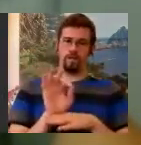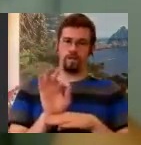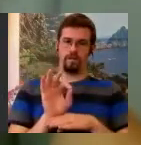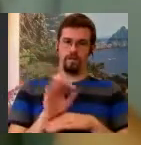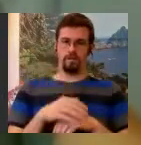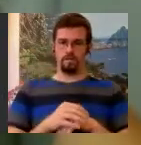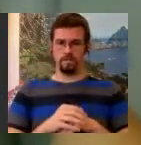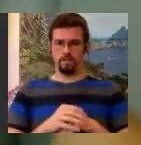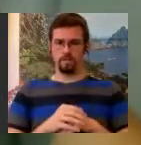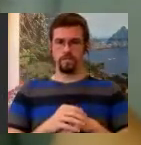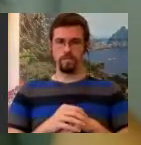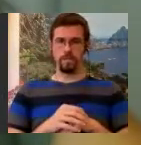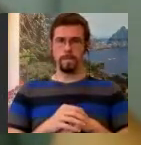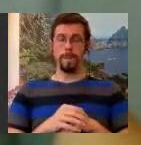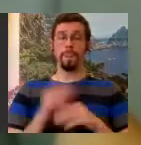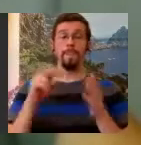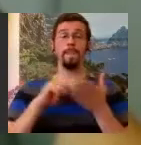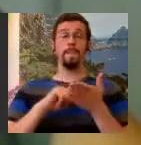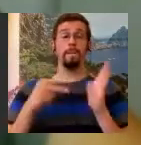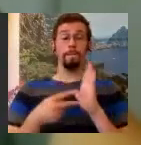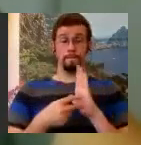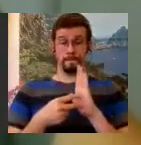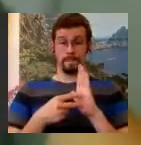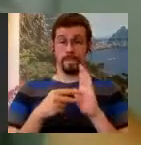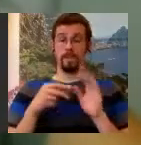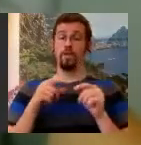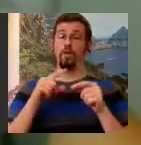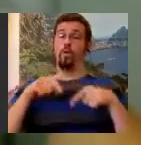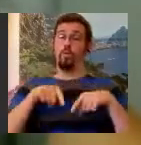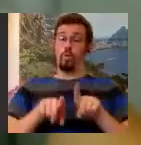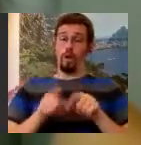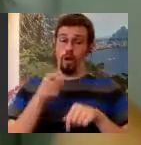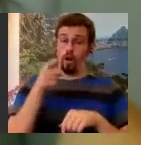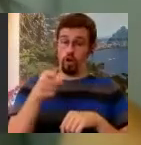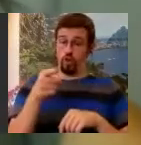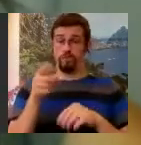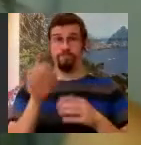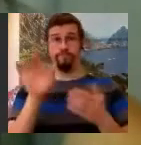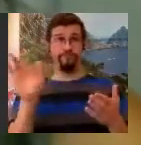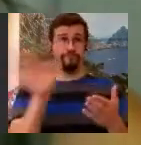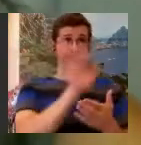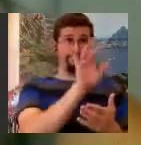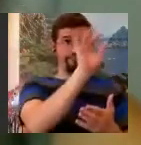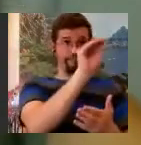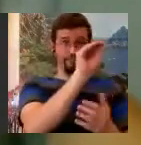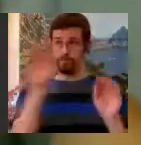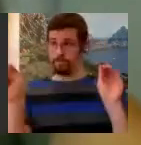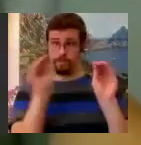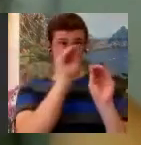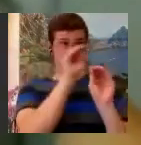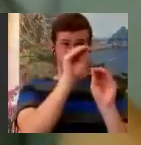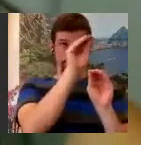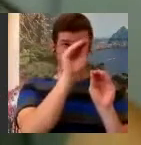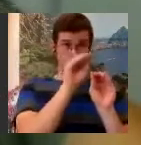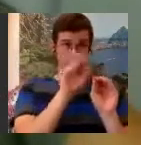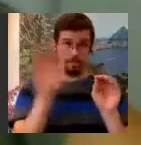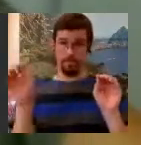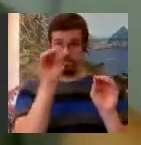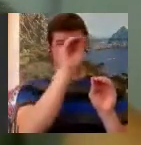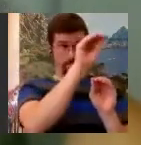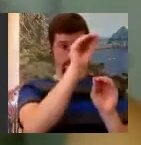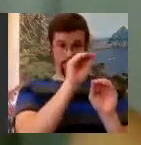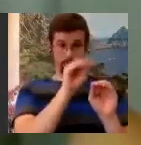fonts. It means that while you are drawing a glyph in a drawing area and